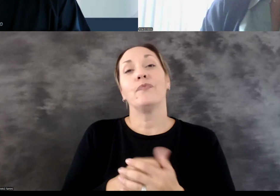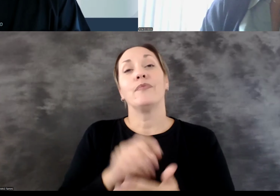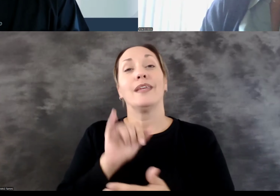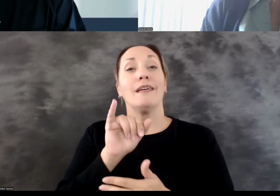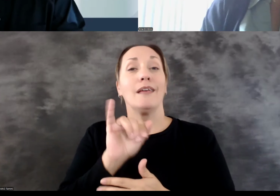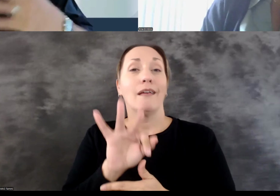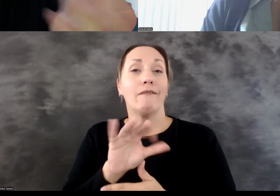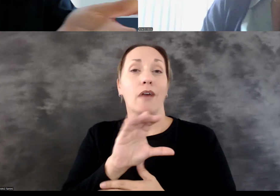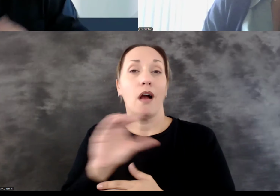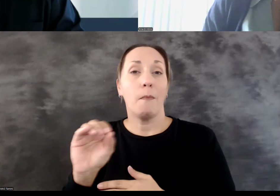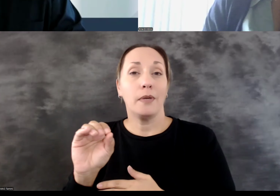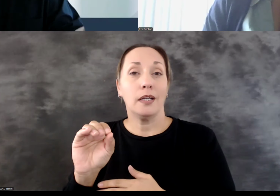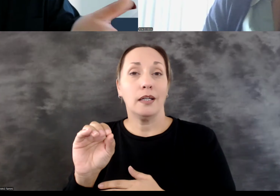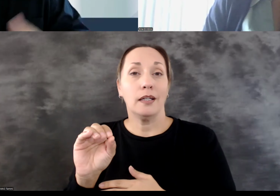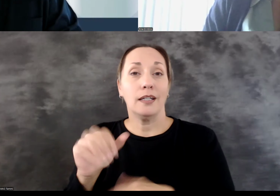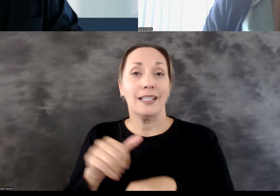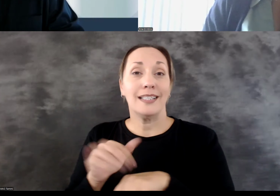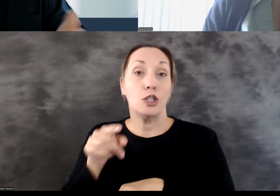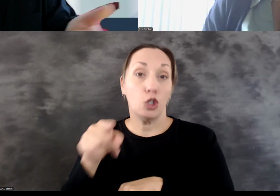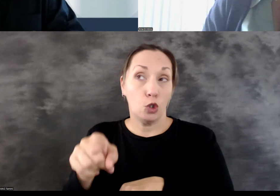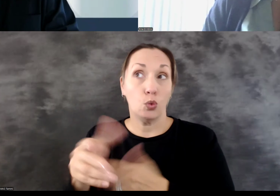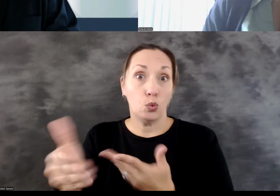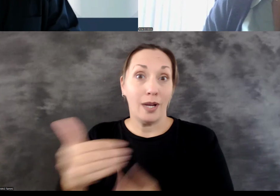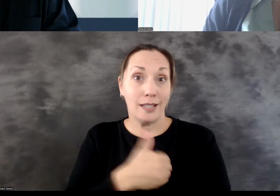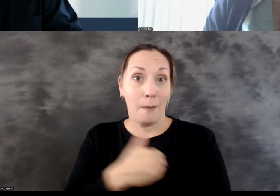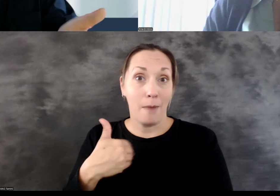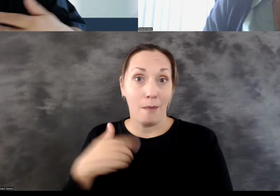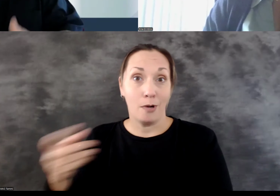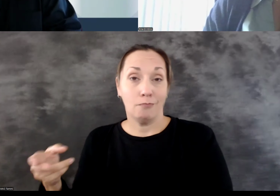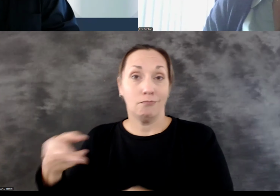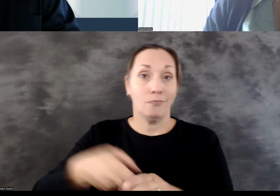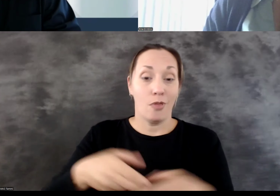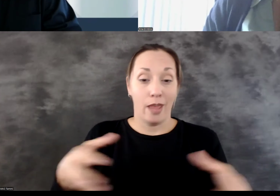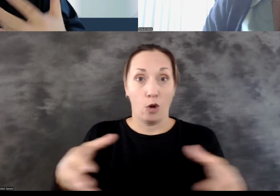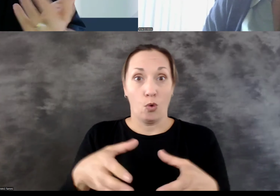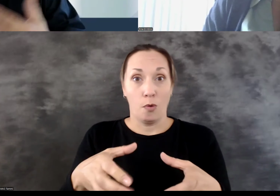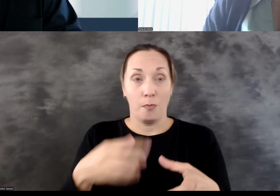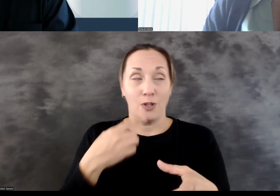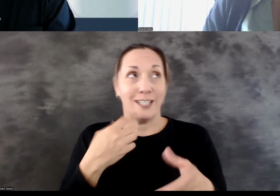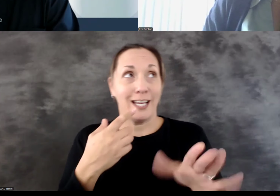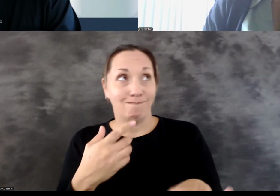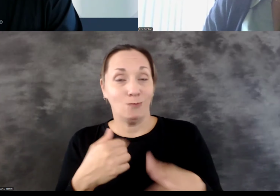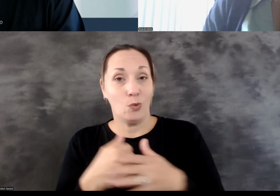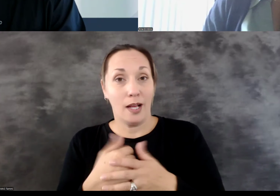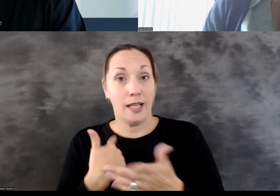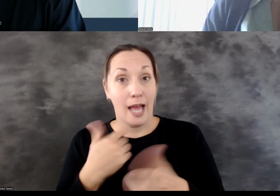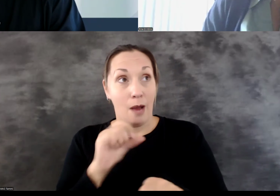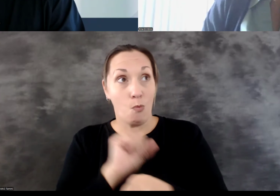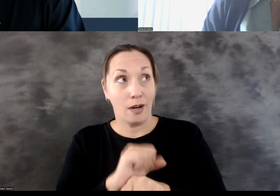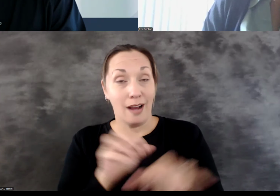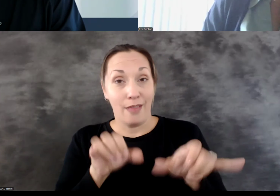sends you as a member to this group and you come back and you say, well, I'm working on this